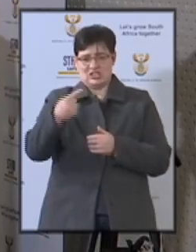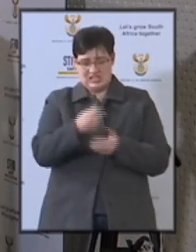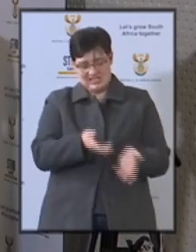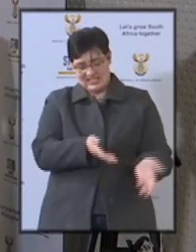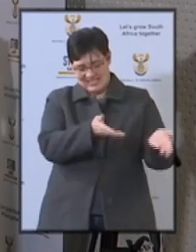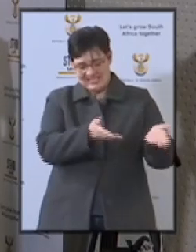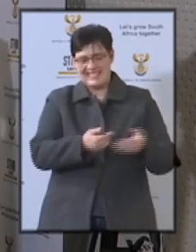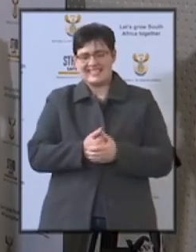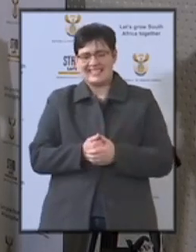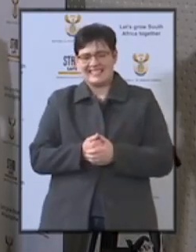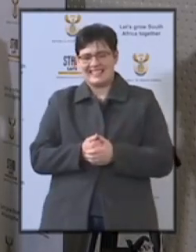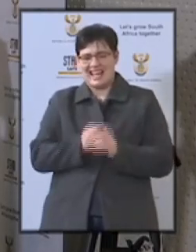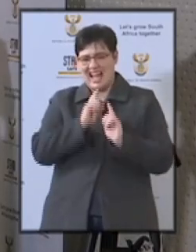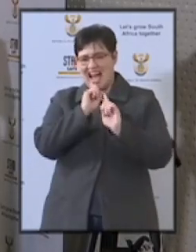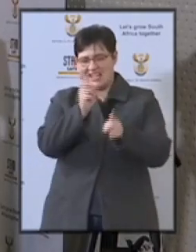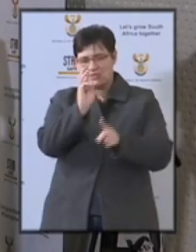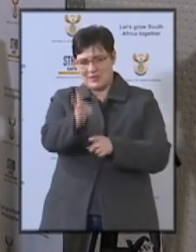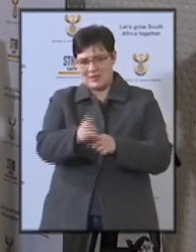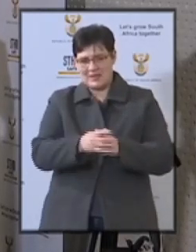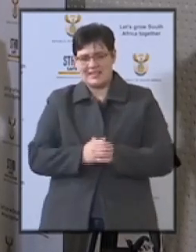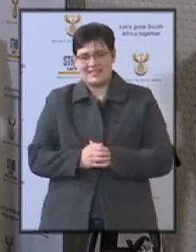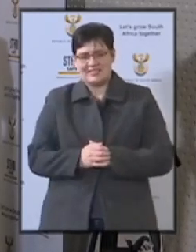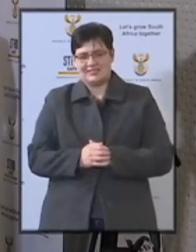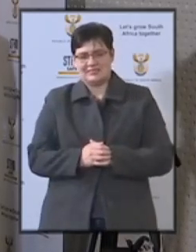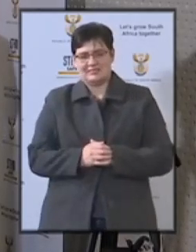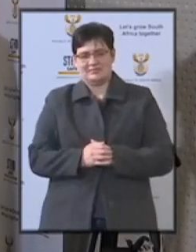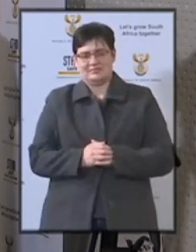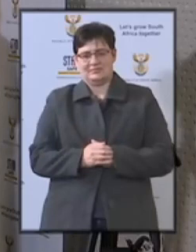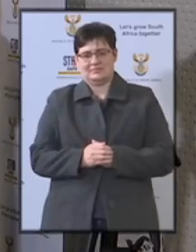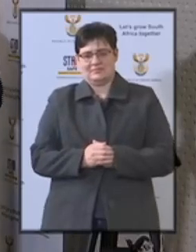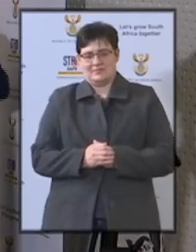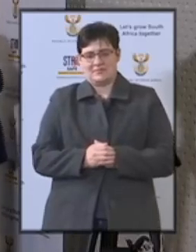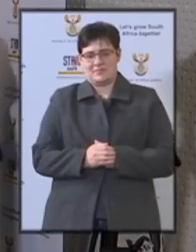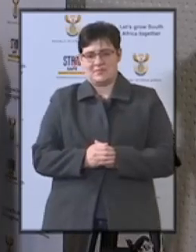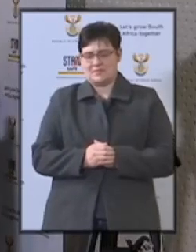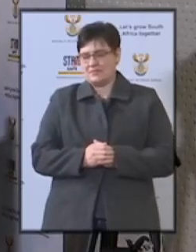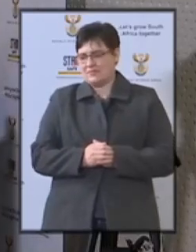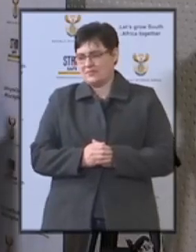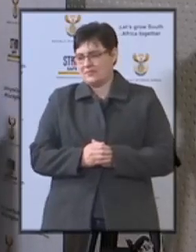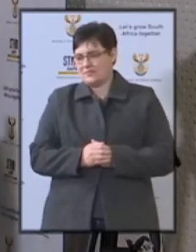Minister is giving the question to the Director General. Did you?